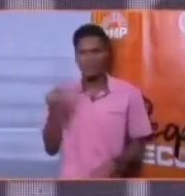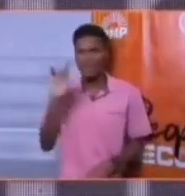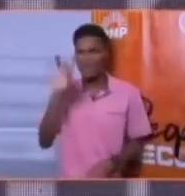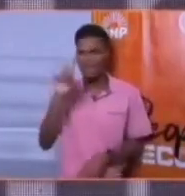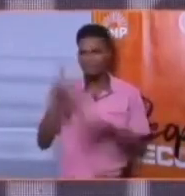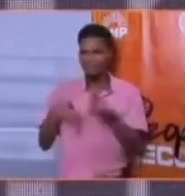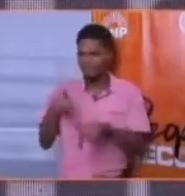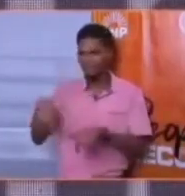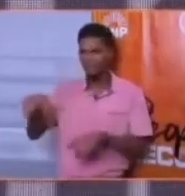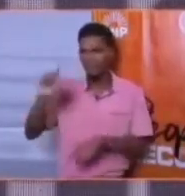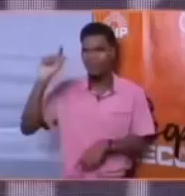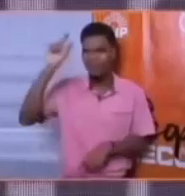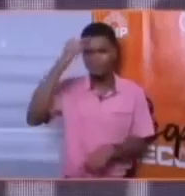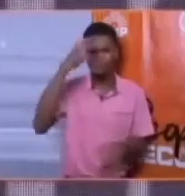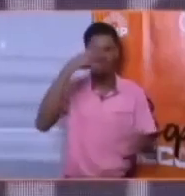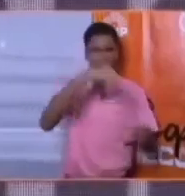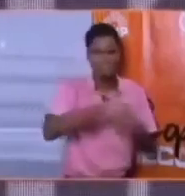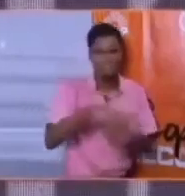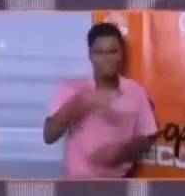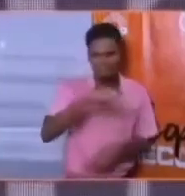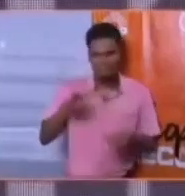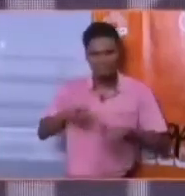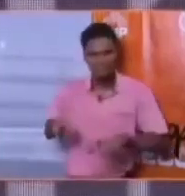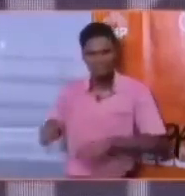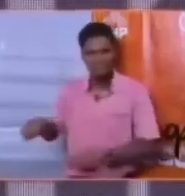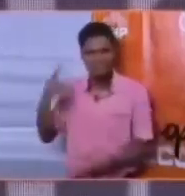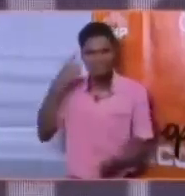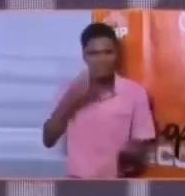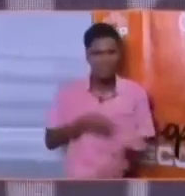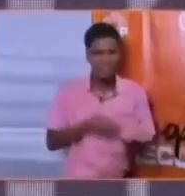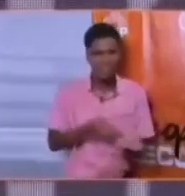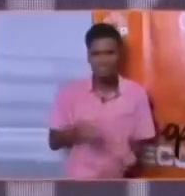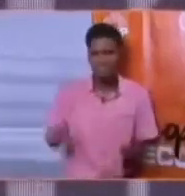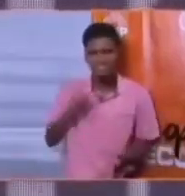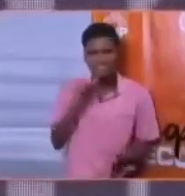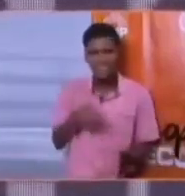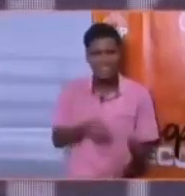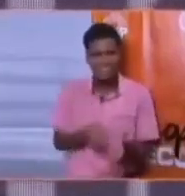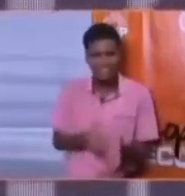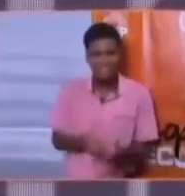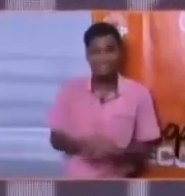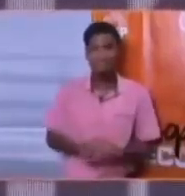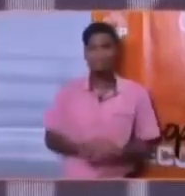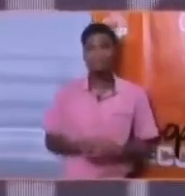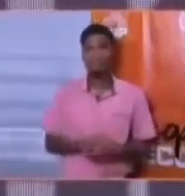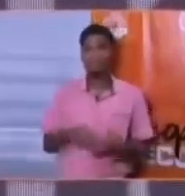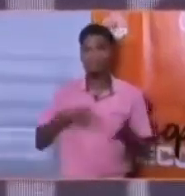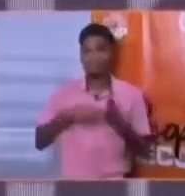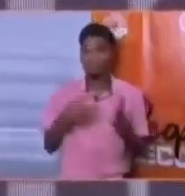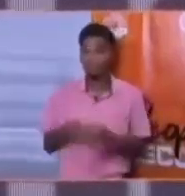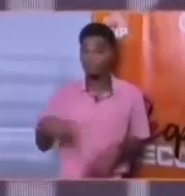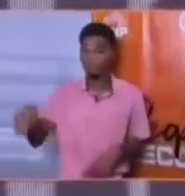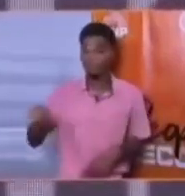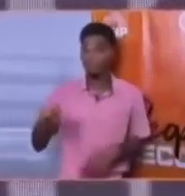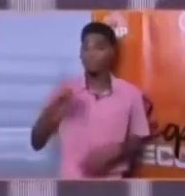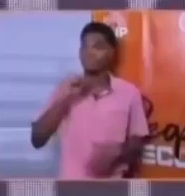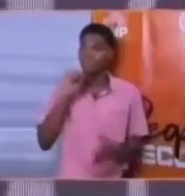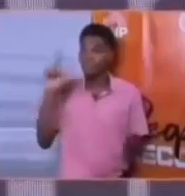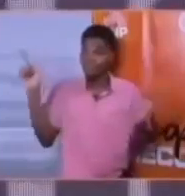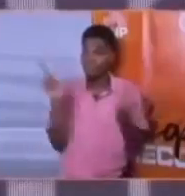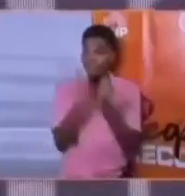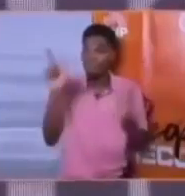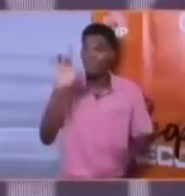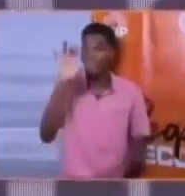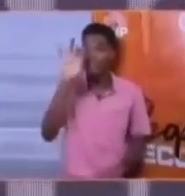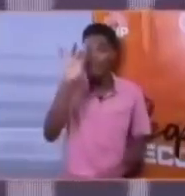The failure to disclose the identity of the so-called illicit eight MPs who